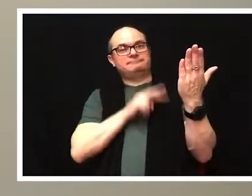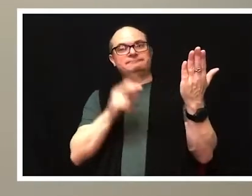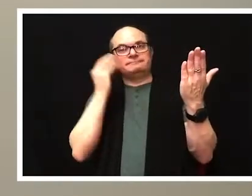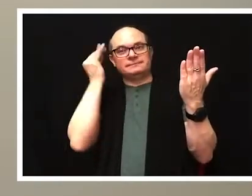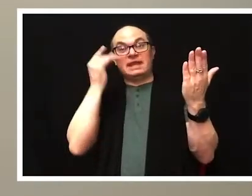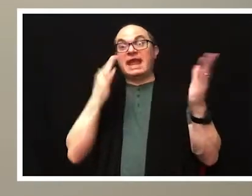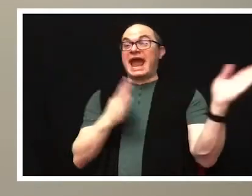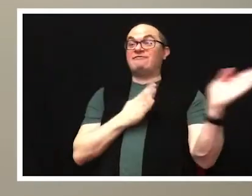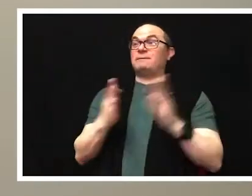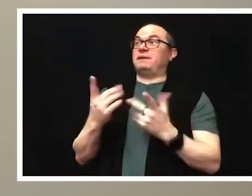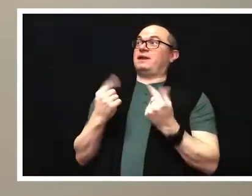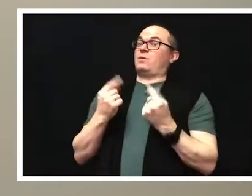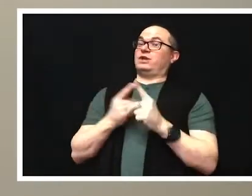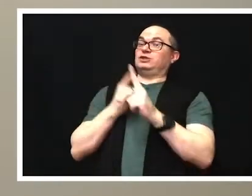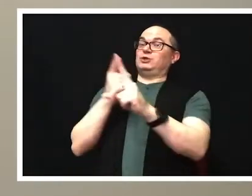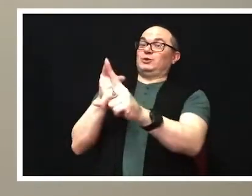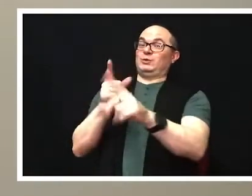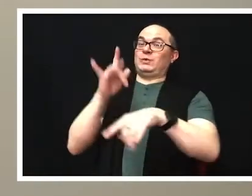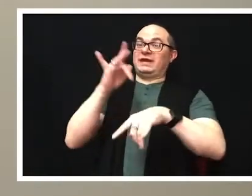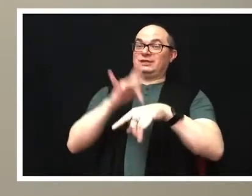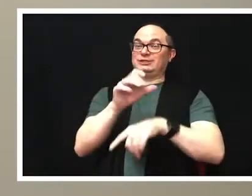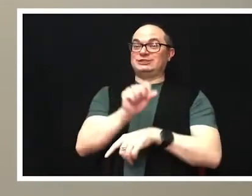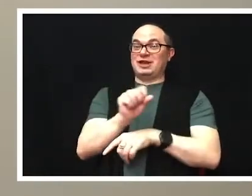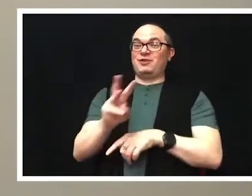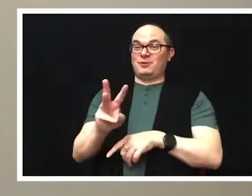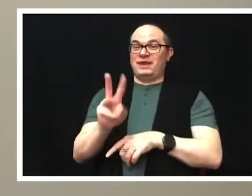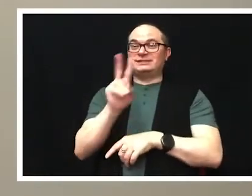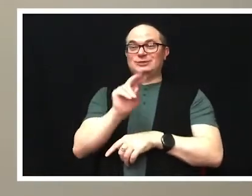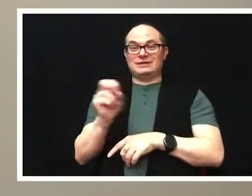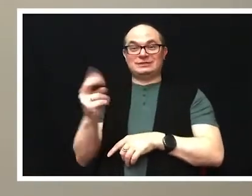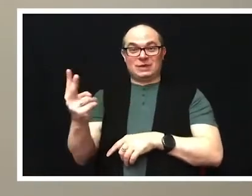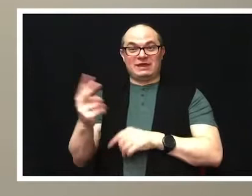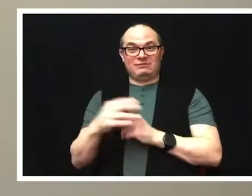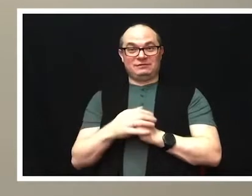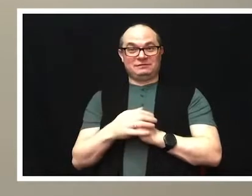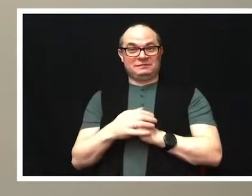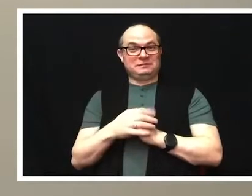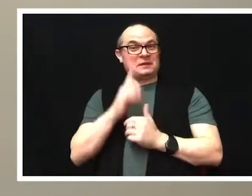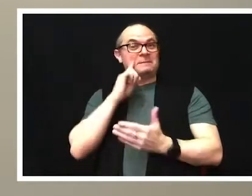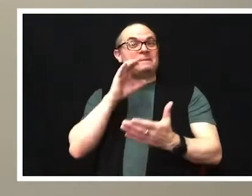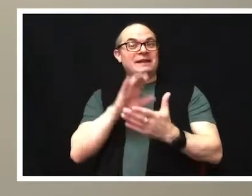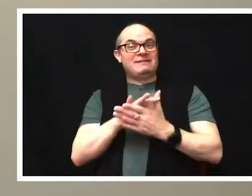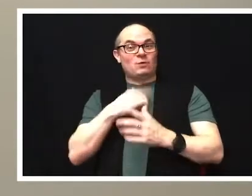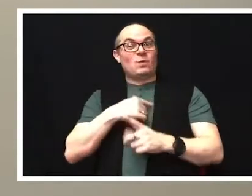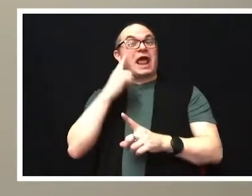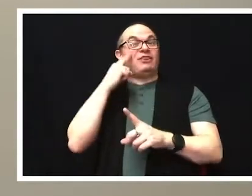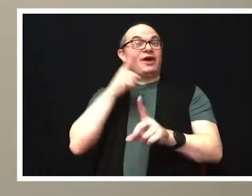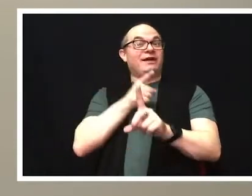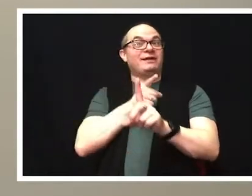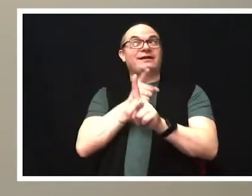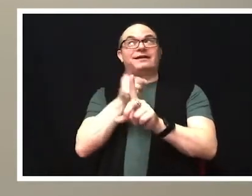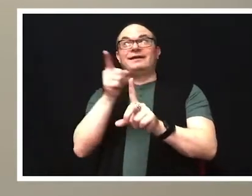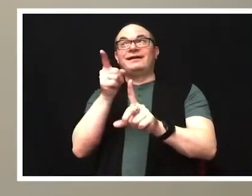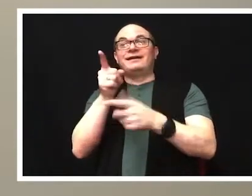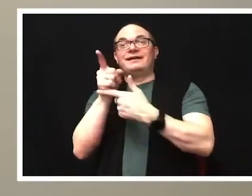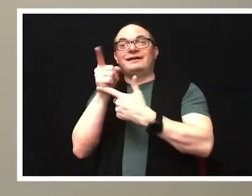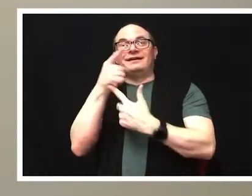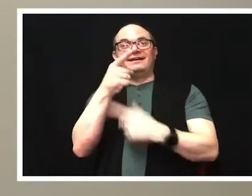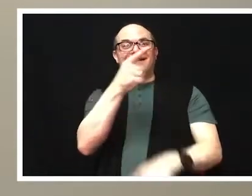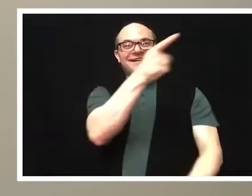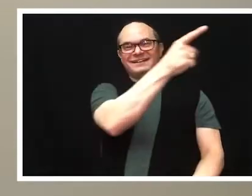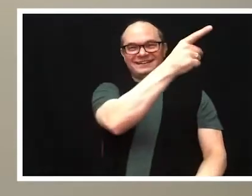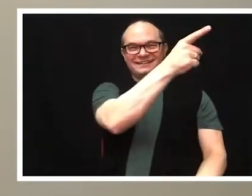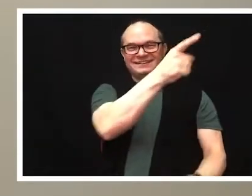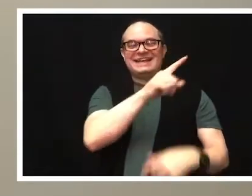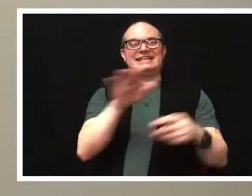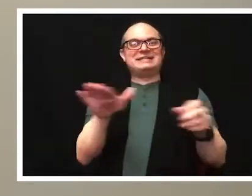had a plan of what I wanted to do when I got to Southwest in 2012, but you better believe that what I thought I was going to be doing is actually